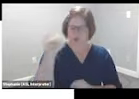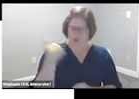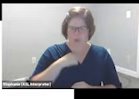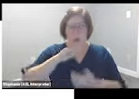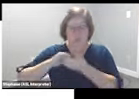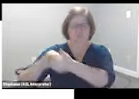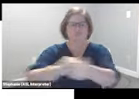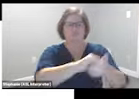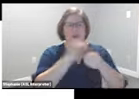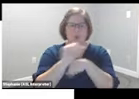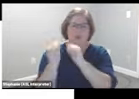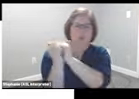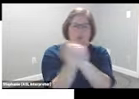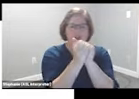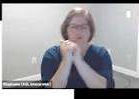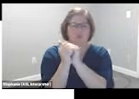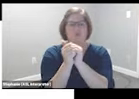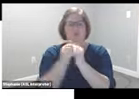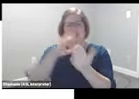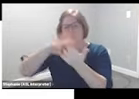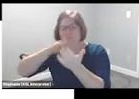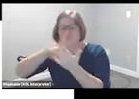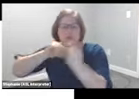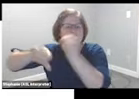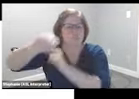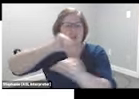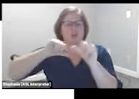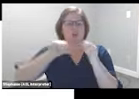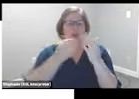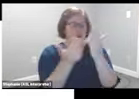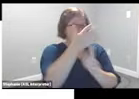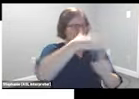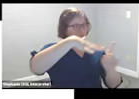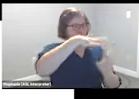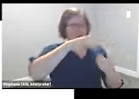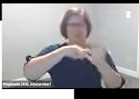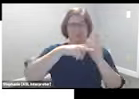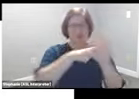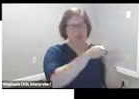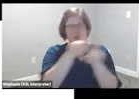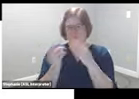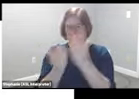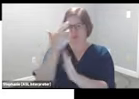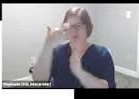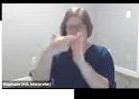go along, and we learn from each other. A new environment means new rules and new ways of functioning, and it really requires us to